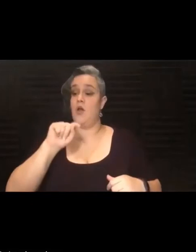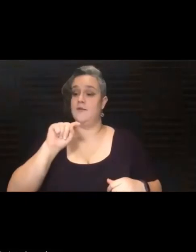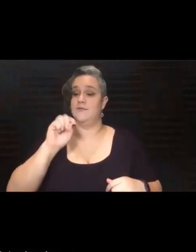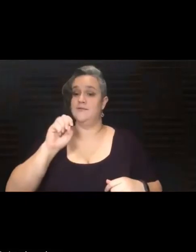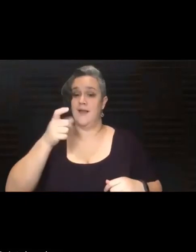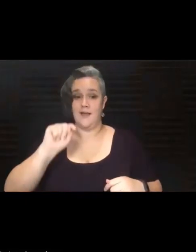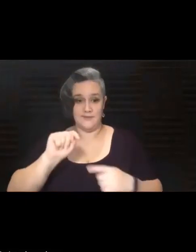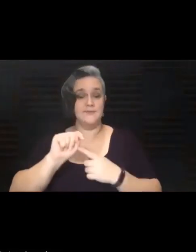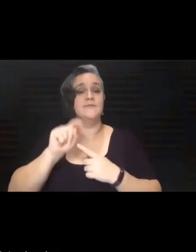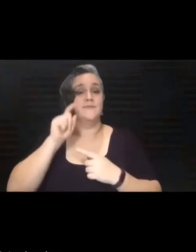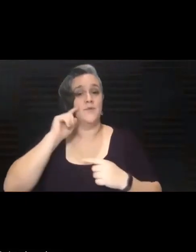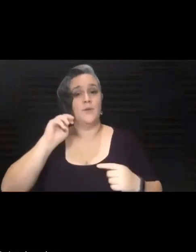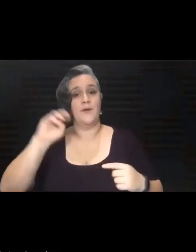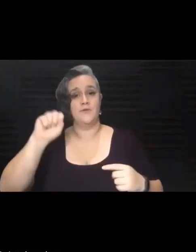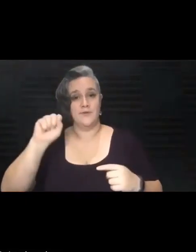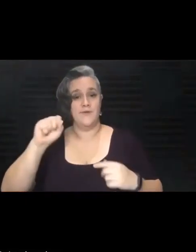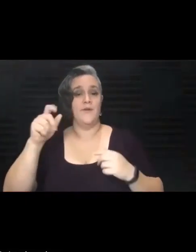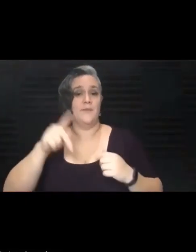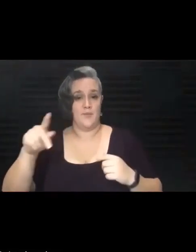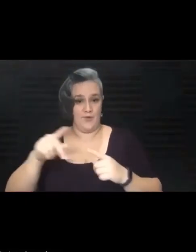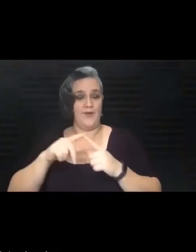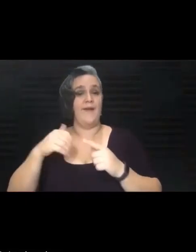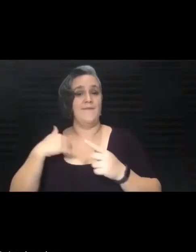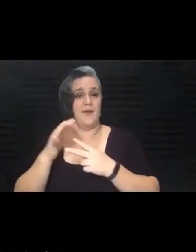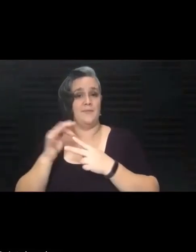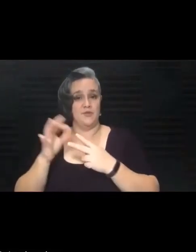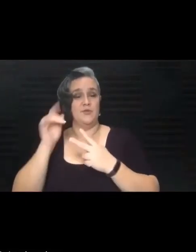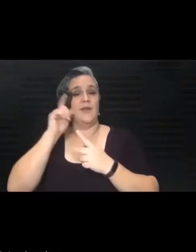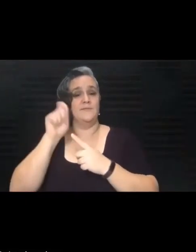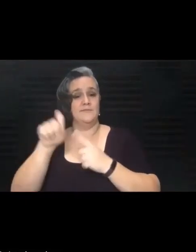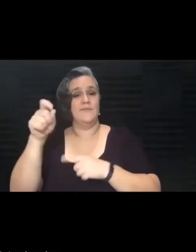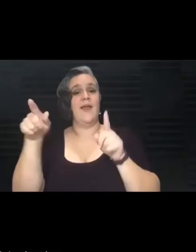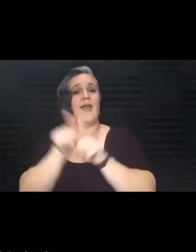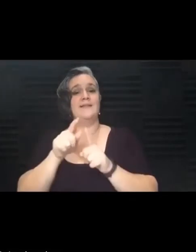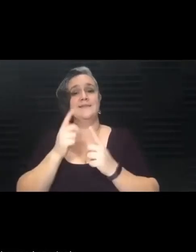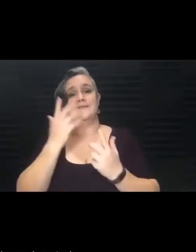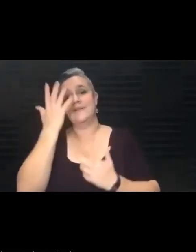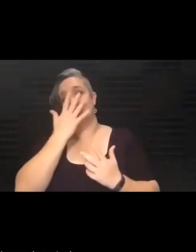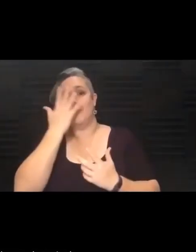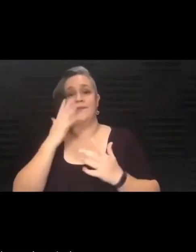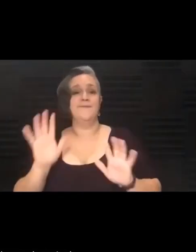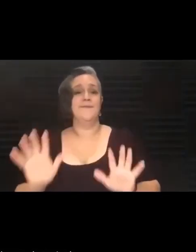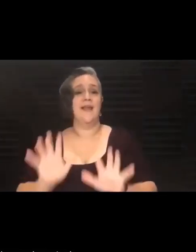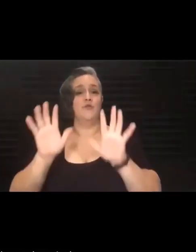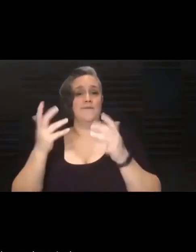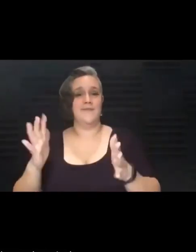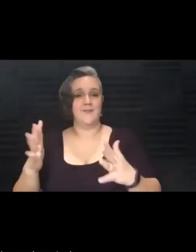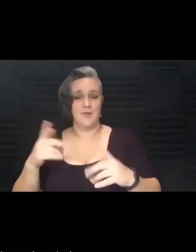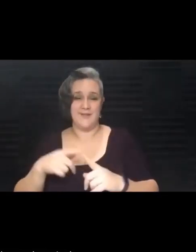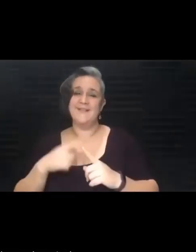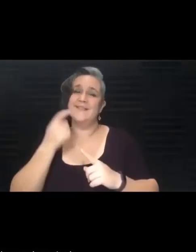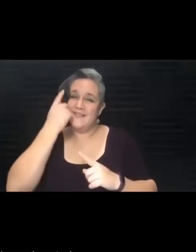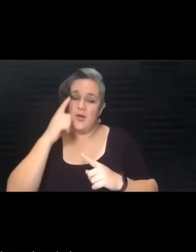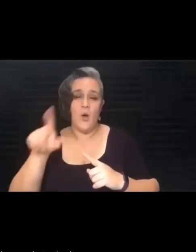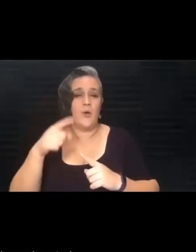a Microsoft PowerPoint does have an option to mark content as decorative. This function, however, should only be